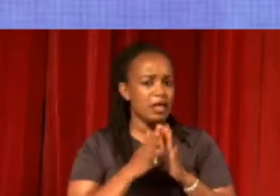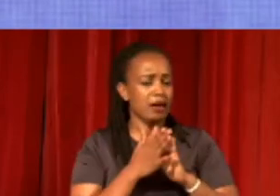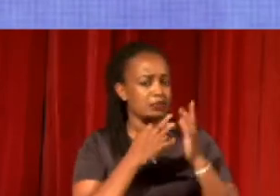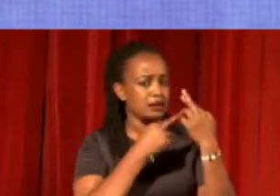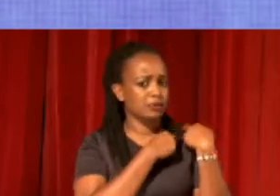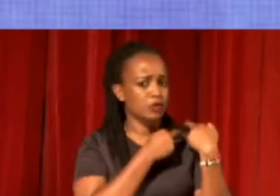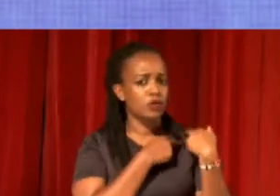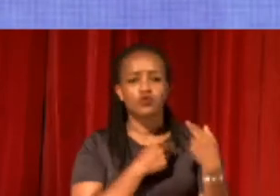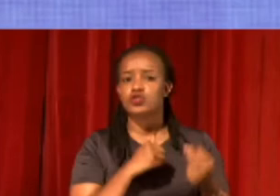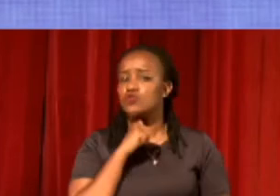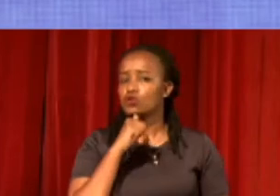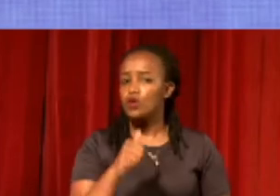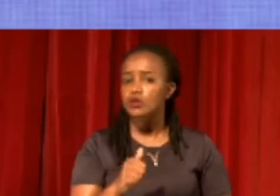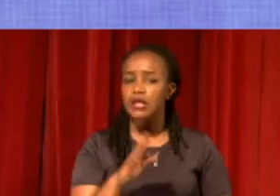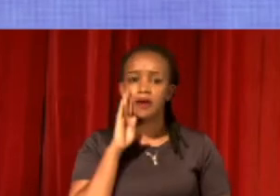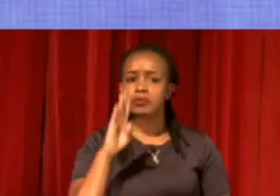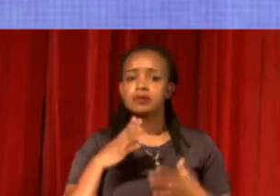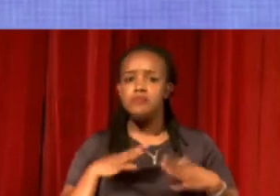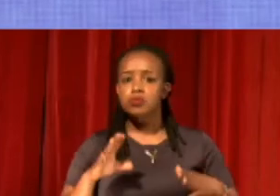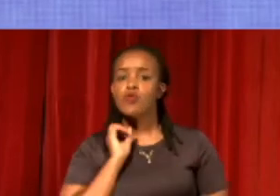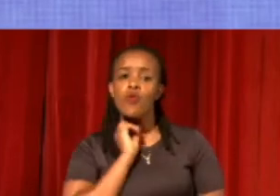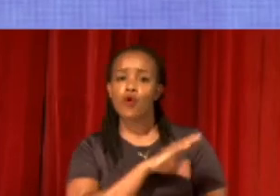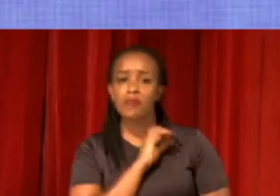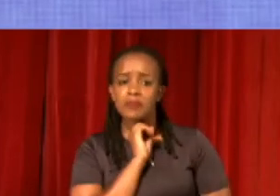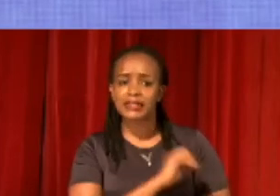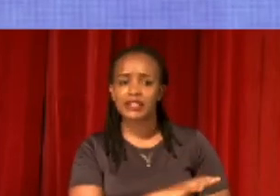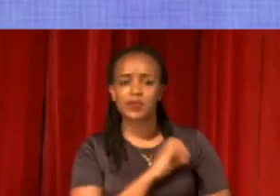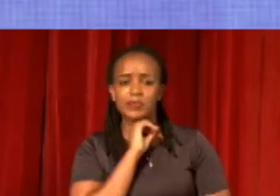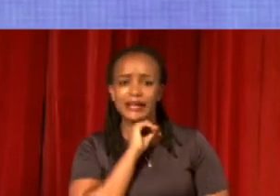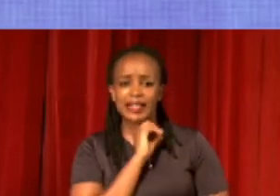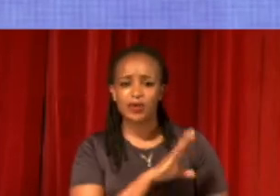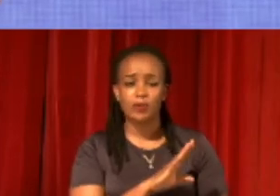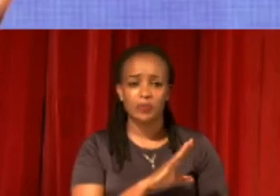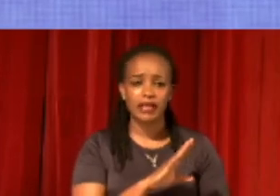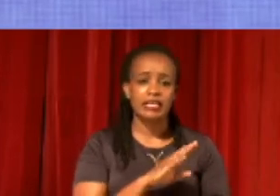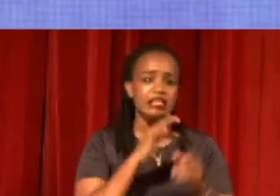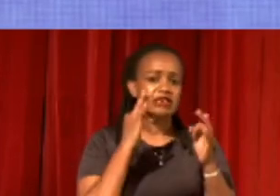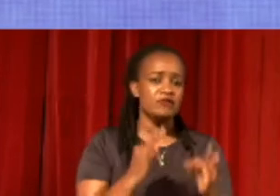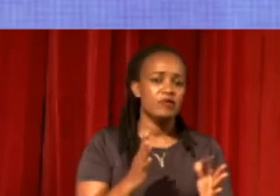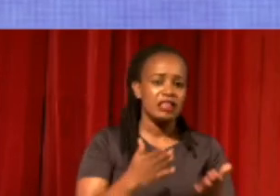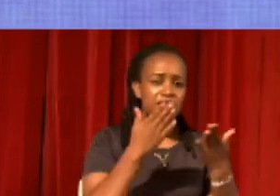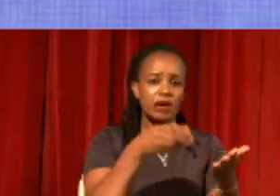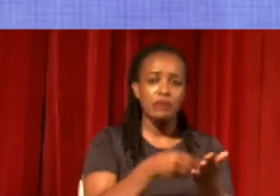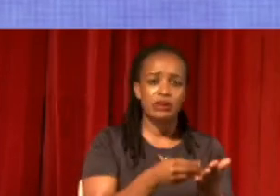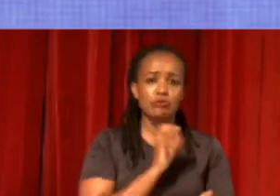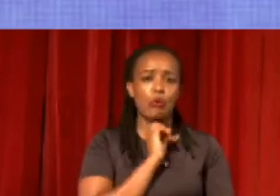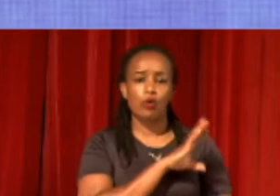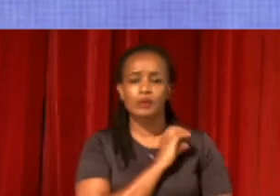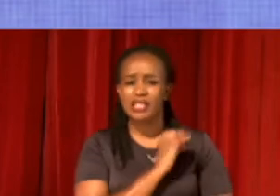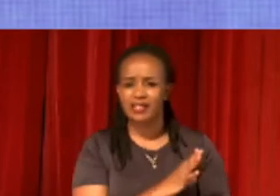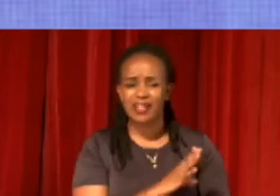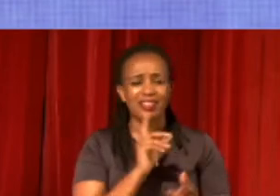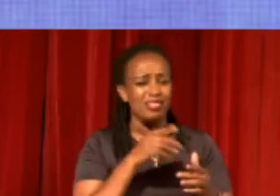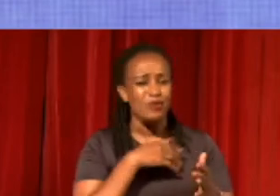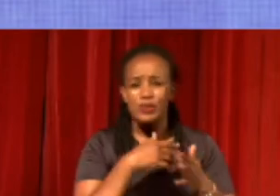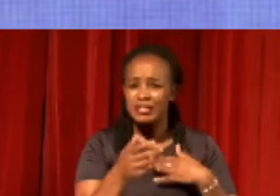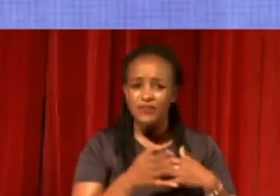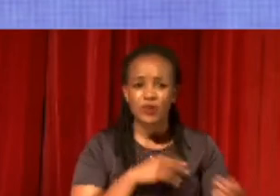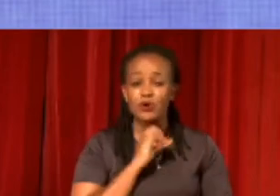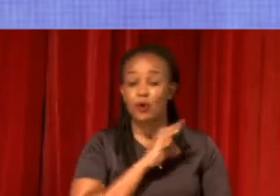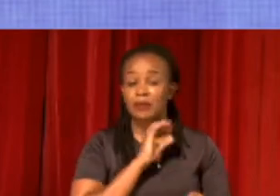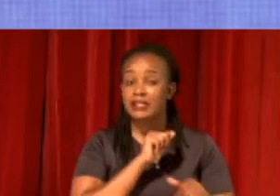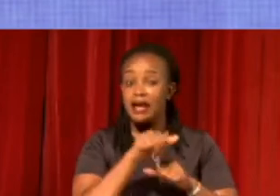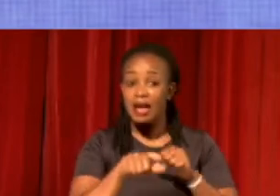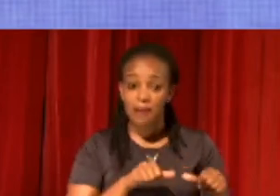who complain, and when we are given a bread, we start complaining, oh, chakula si tamu, haitoshi. Whatever we complained